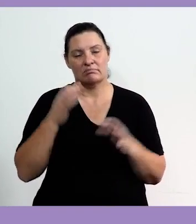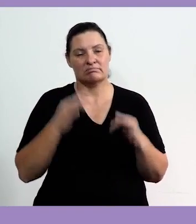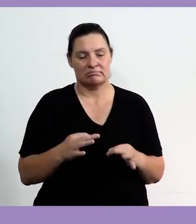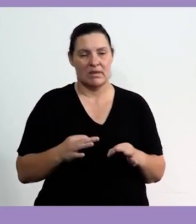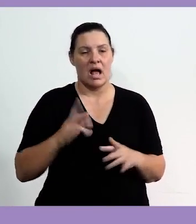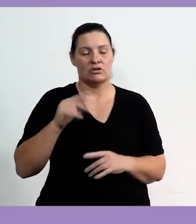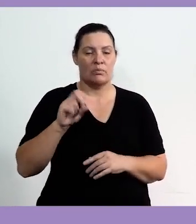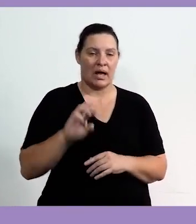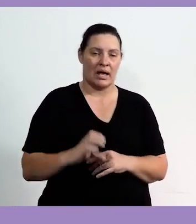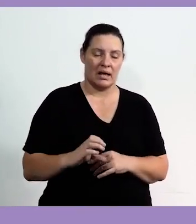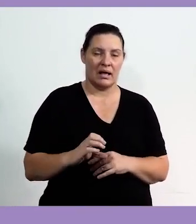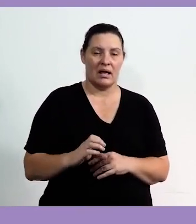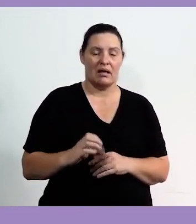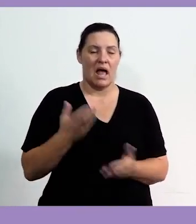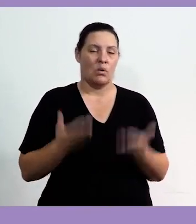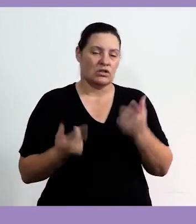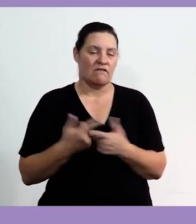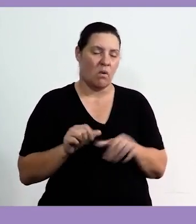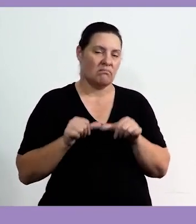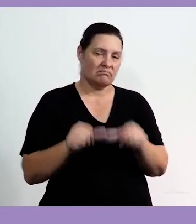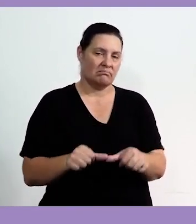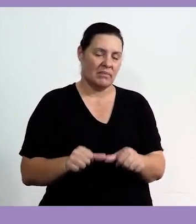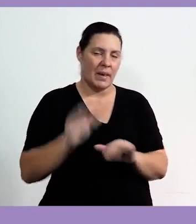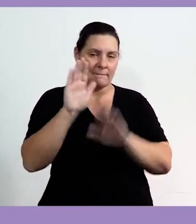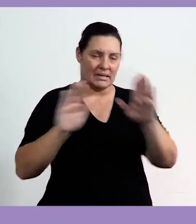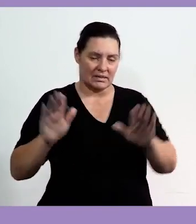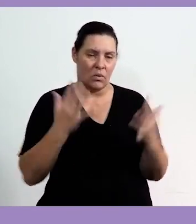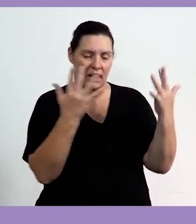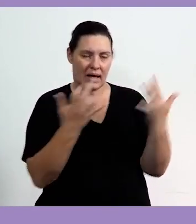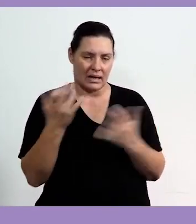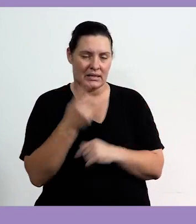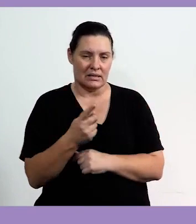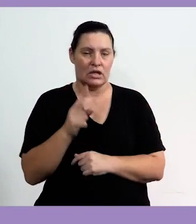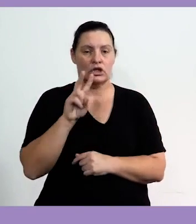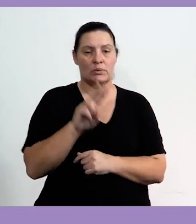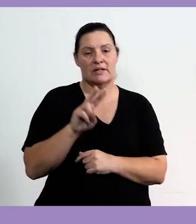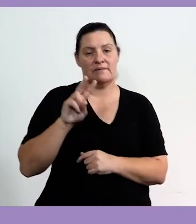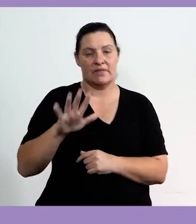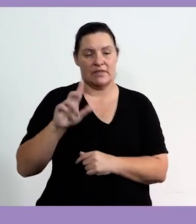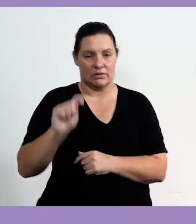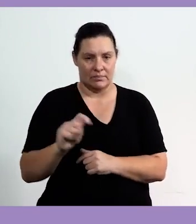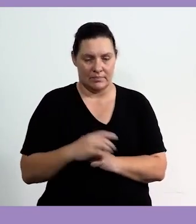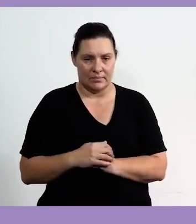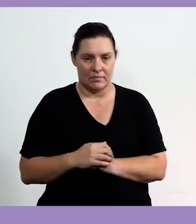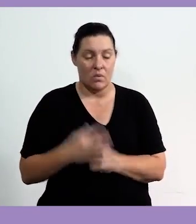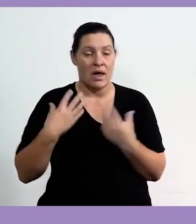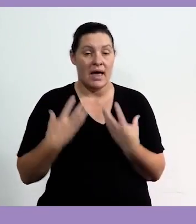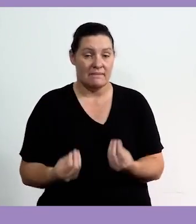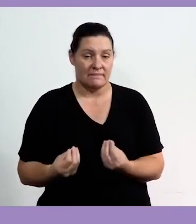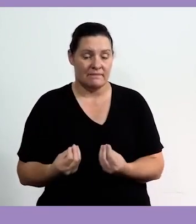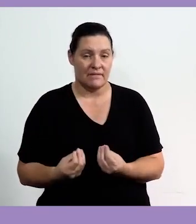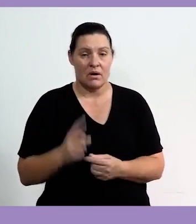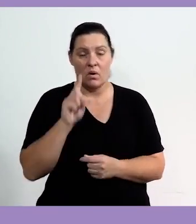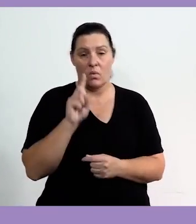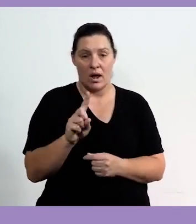So let's determine the algebraic equations for the following patterns, and then we are going to calculate the 25th term. We